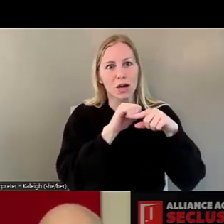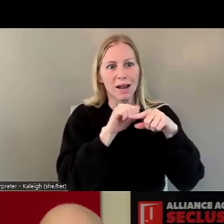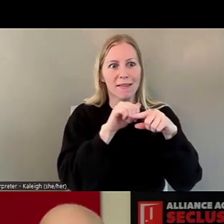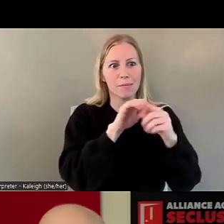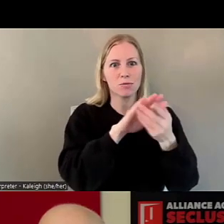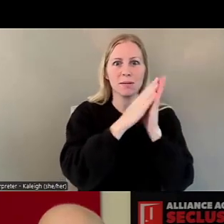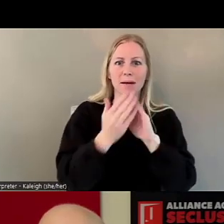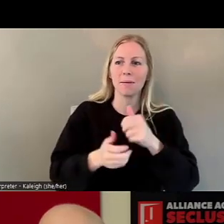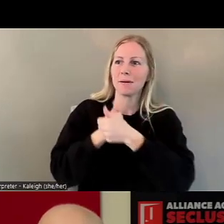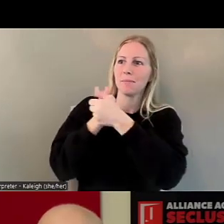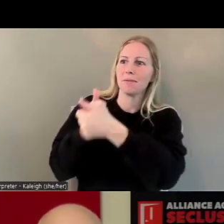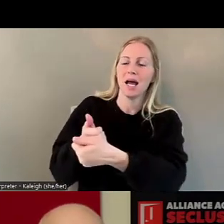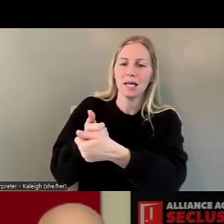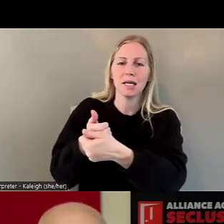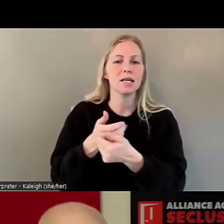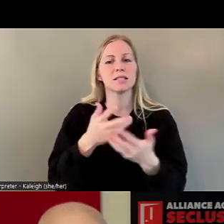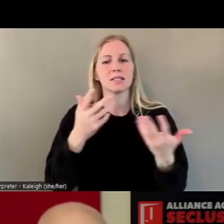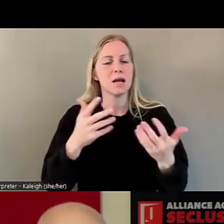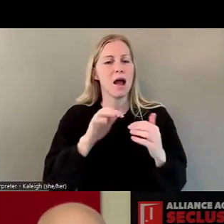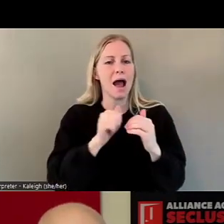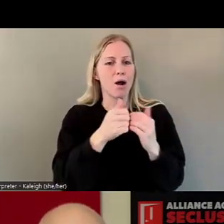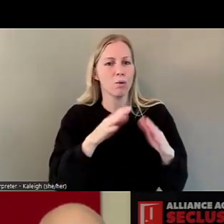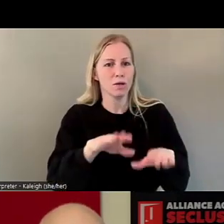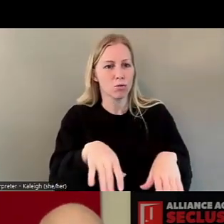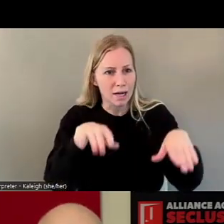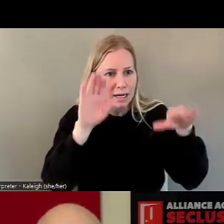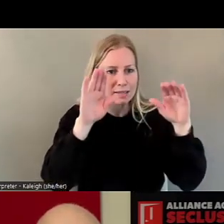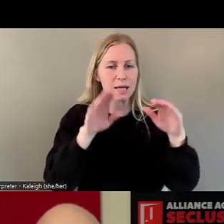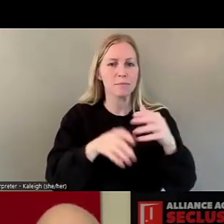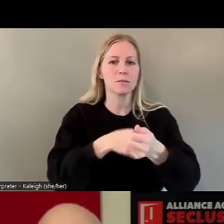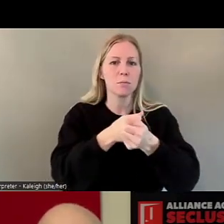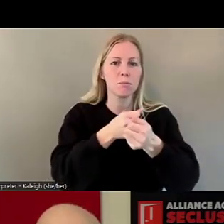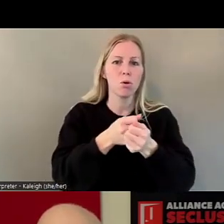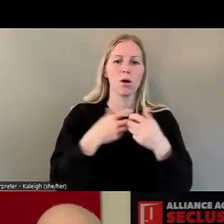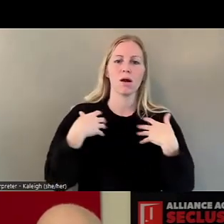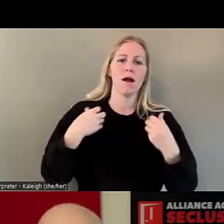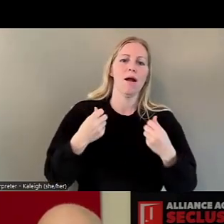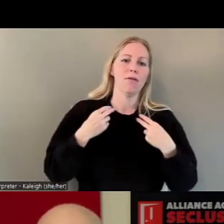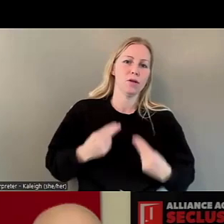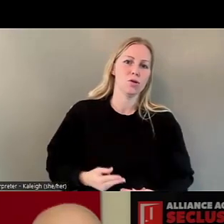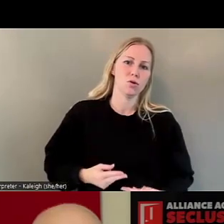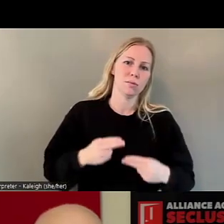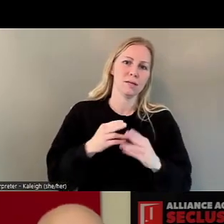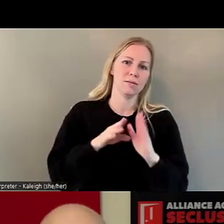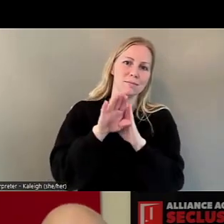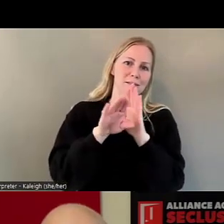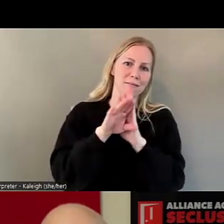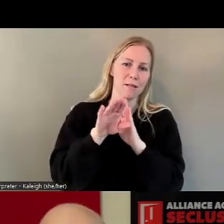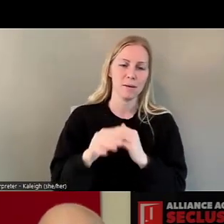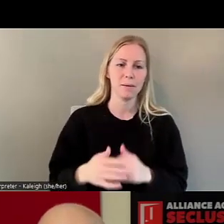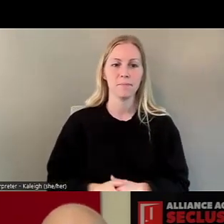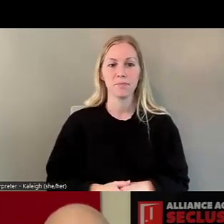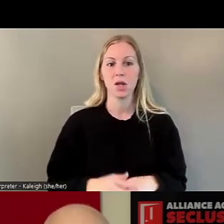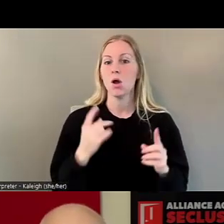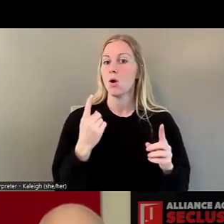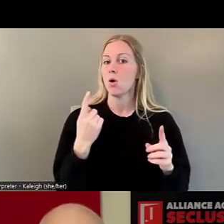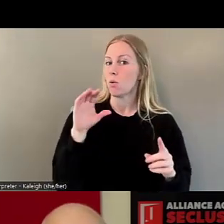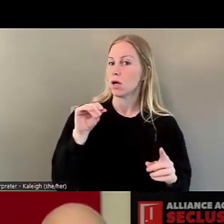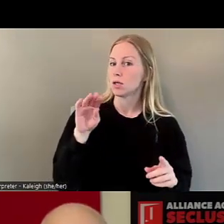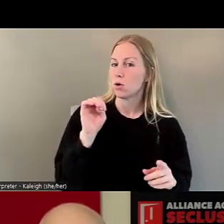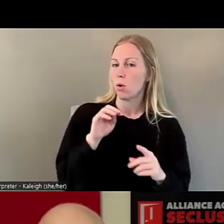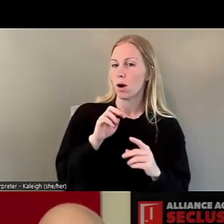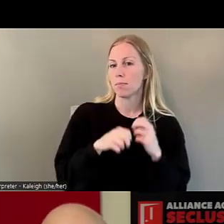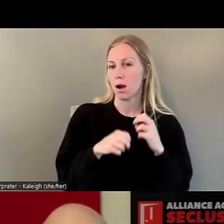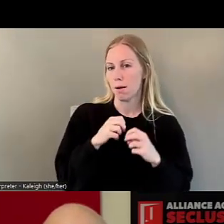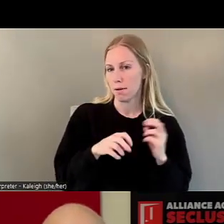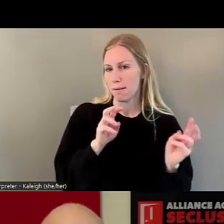help support healthy human development. So one of the core problems in my mind with a lot of these